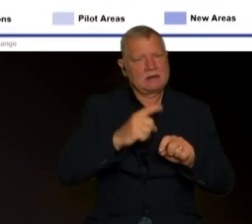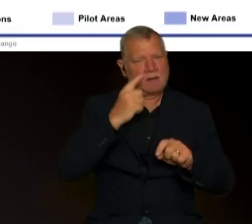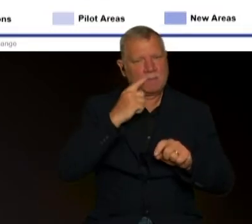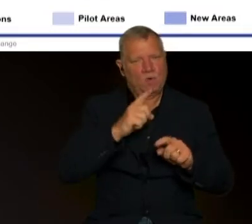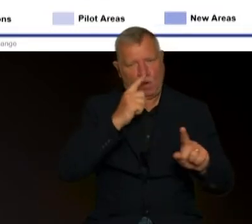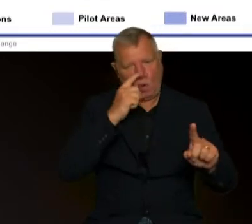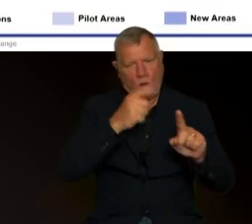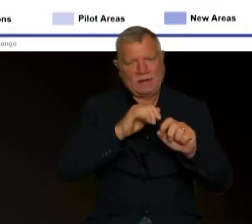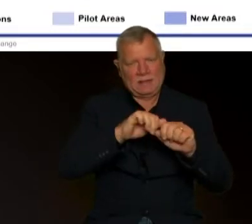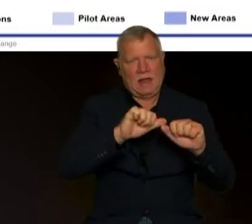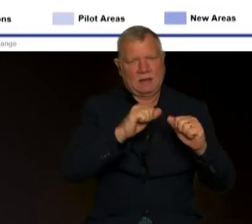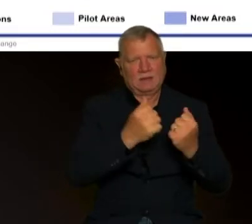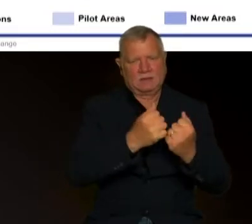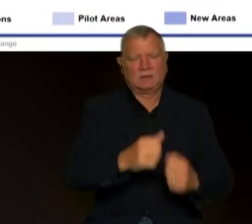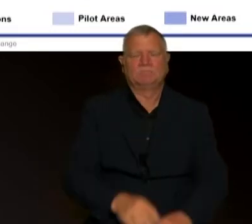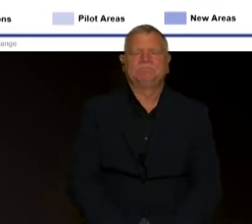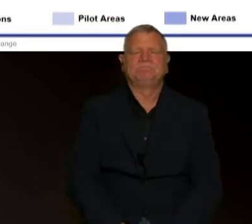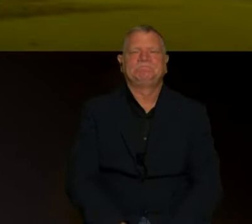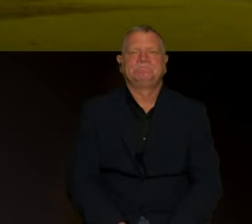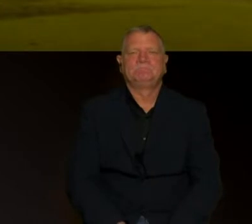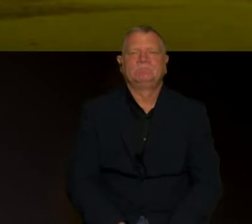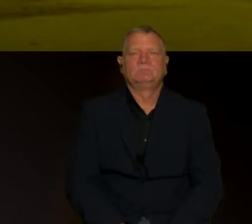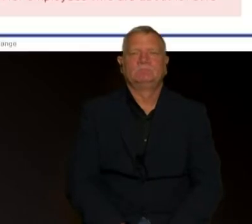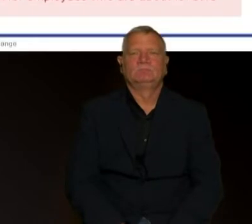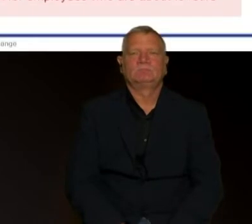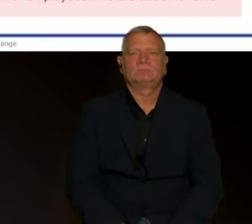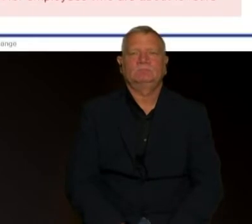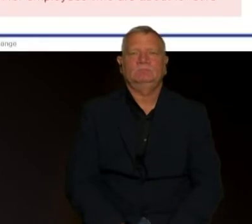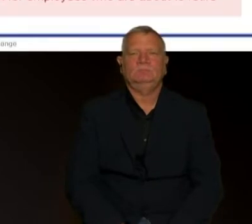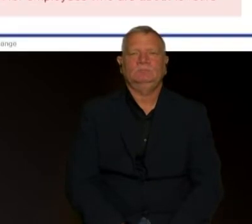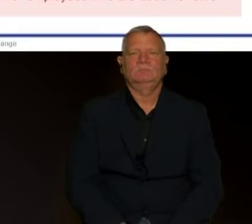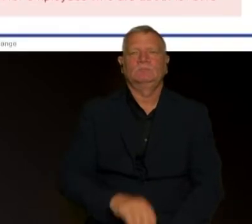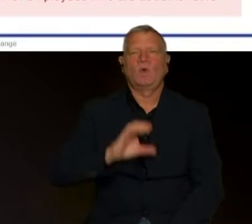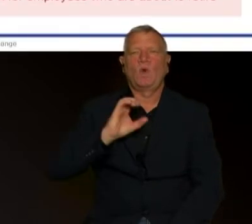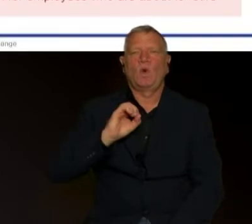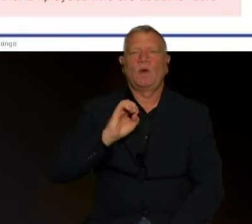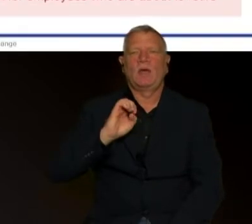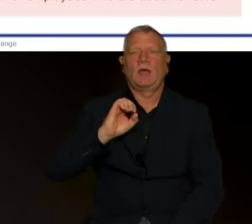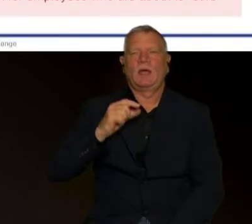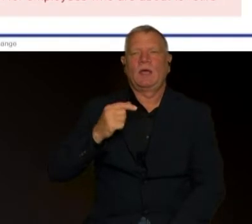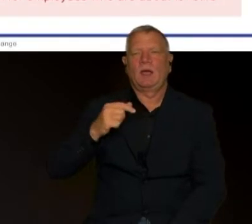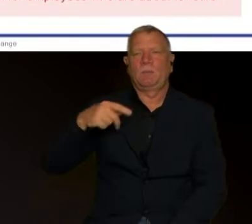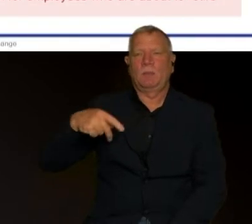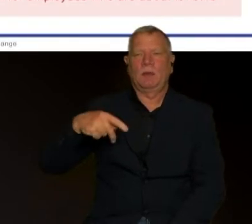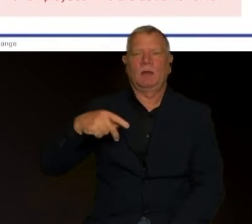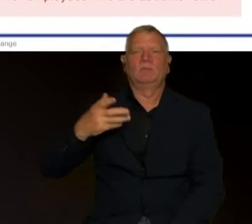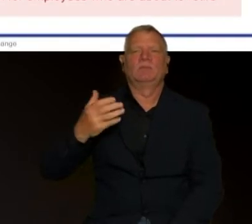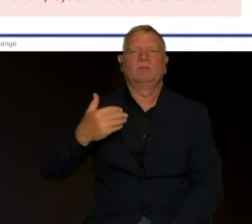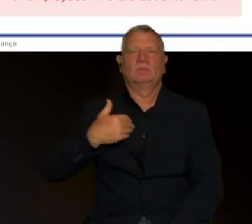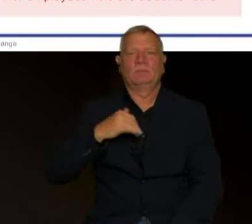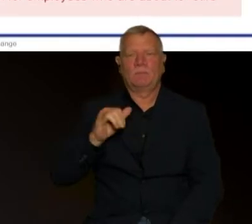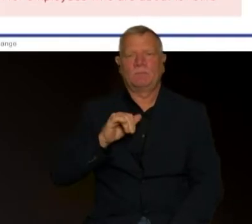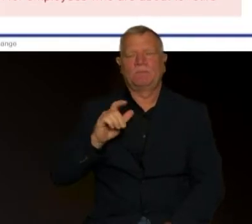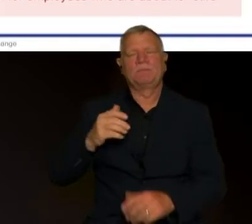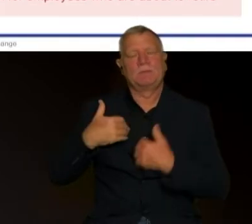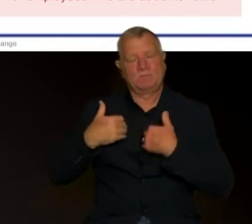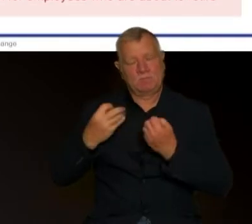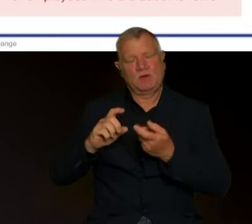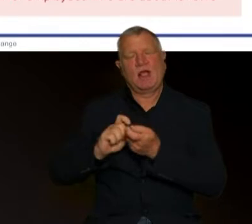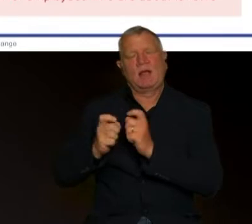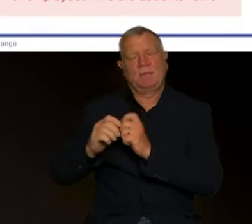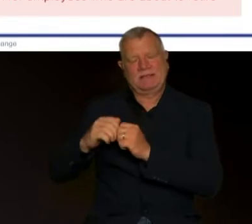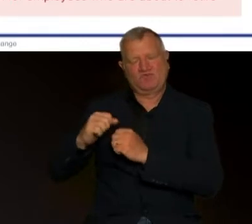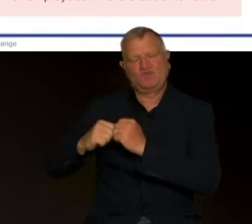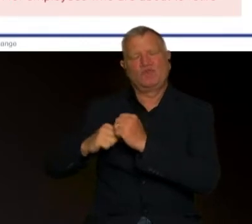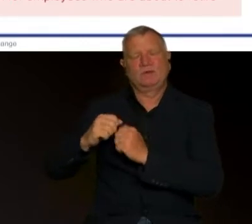to comply with the objectives of this agency. In the case of OMB, many